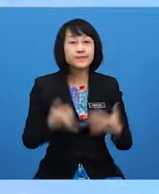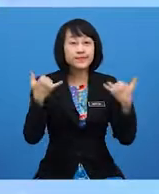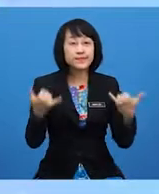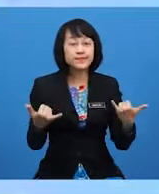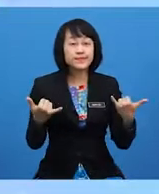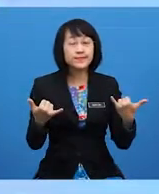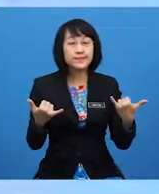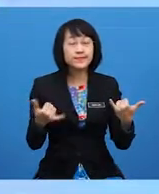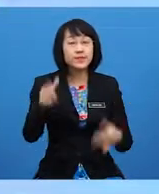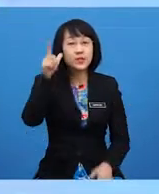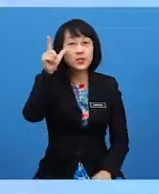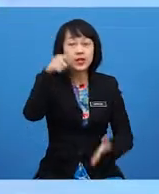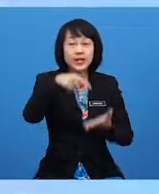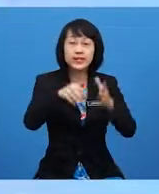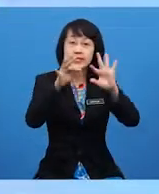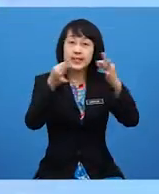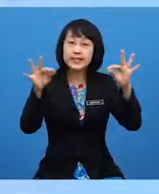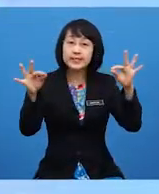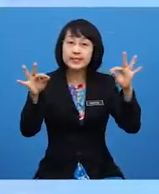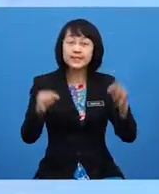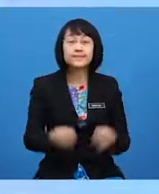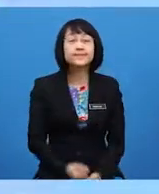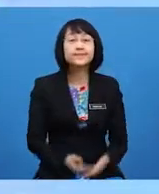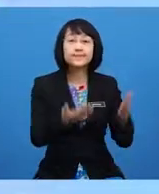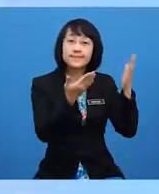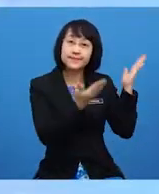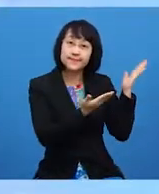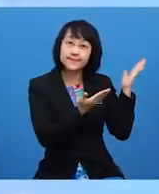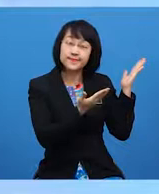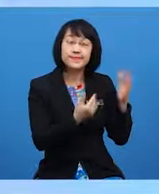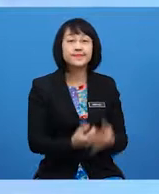The cat is the box.